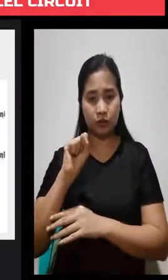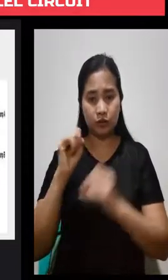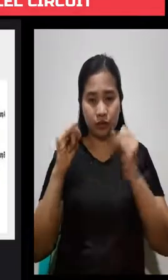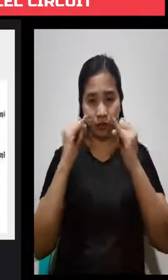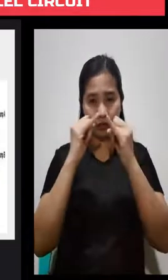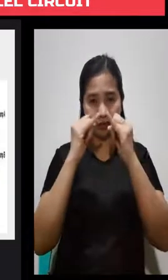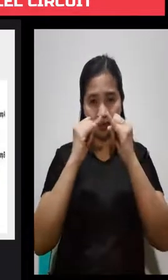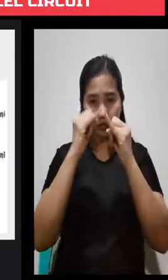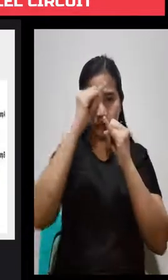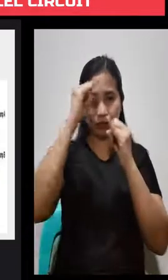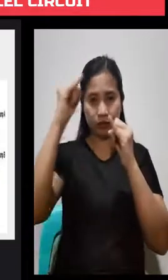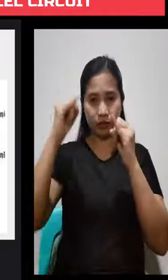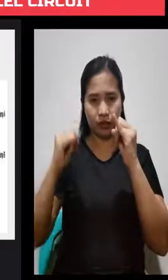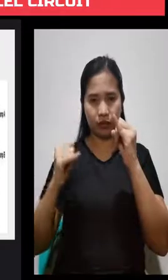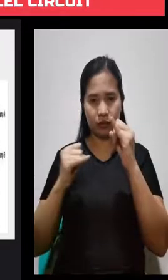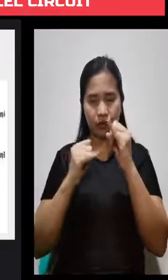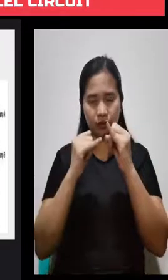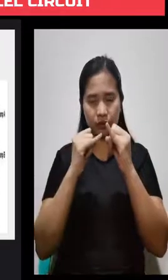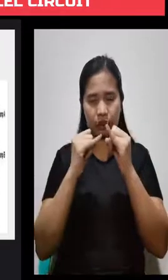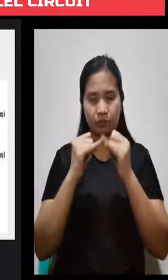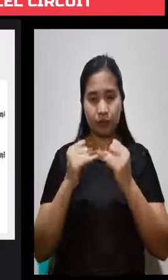the schematic diagram.